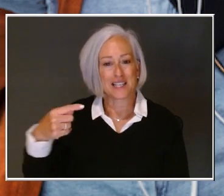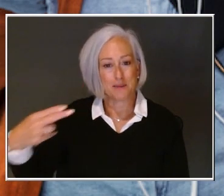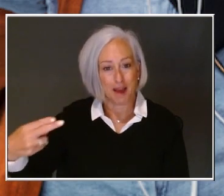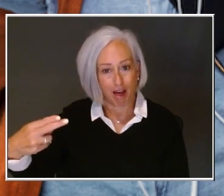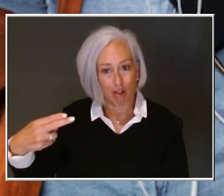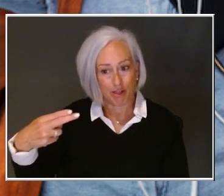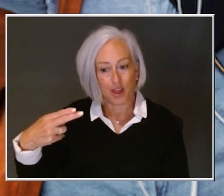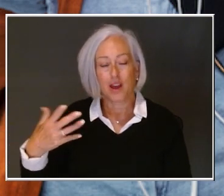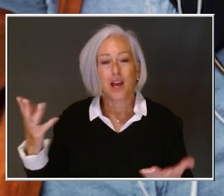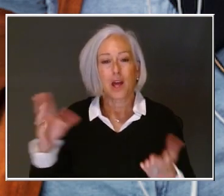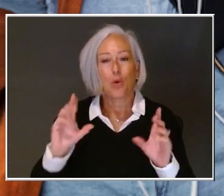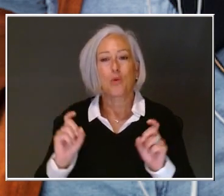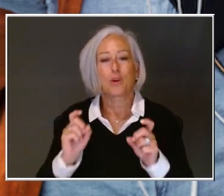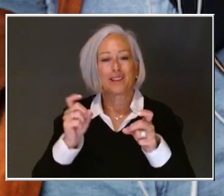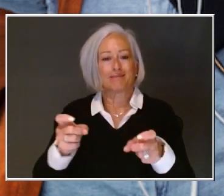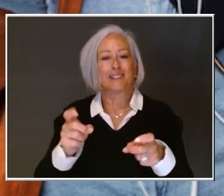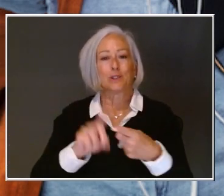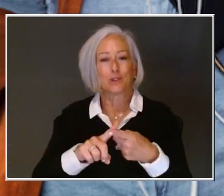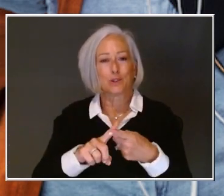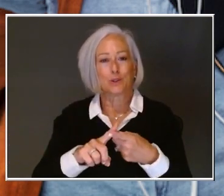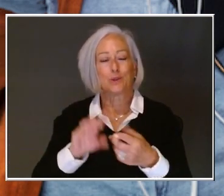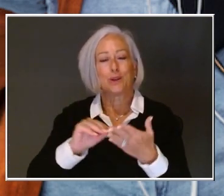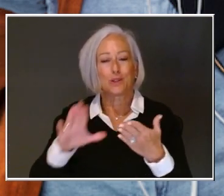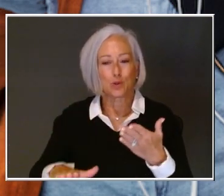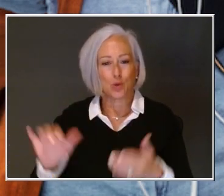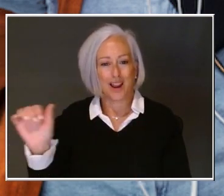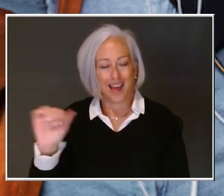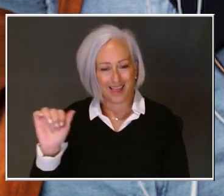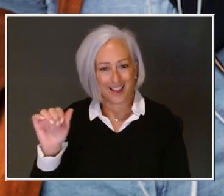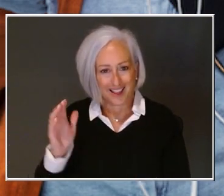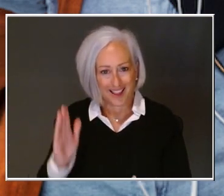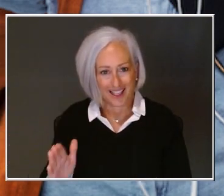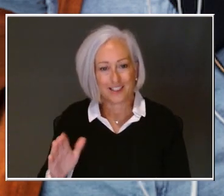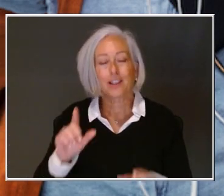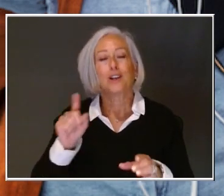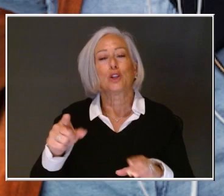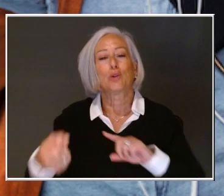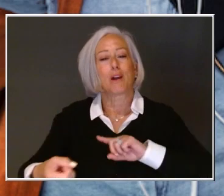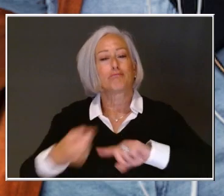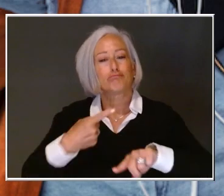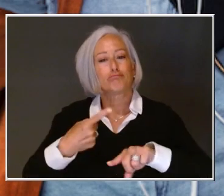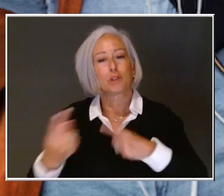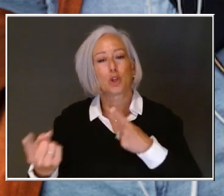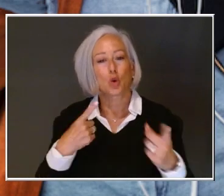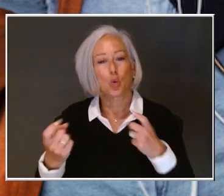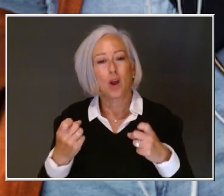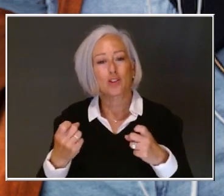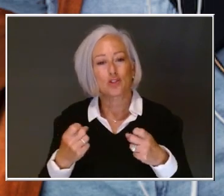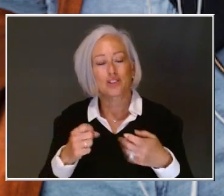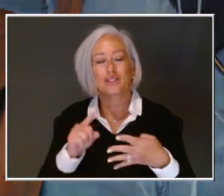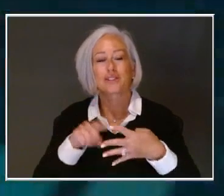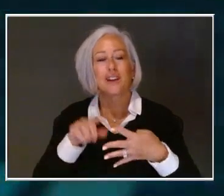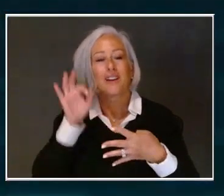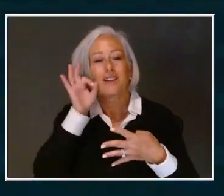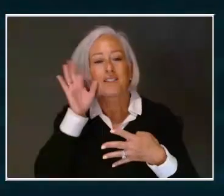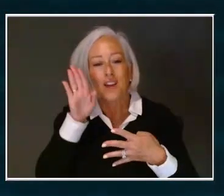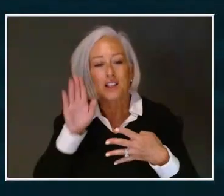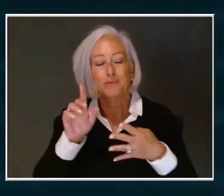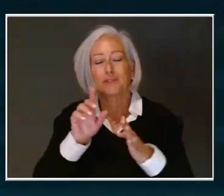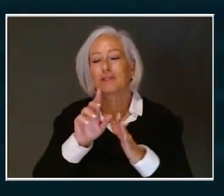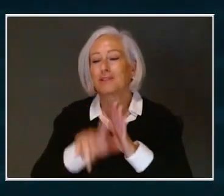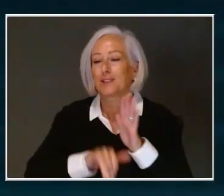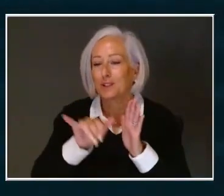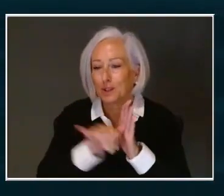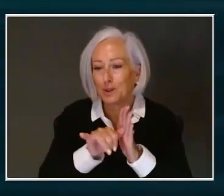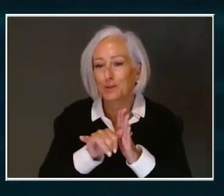Jayhawk student athletes, send them into YouTube, Facebook, and the Medical News Network. You can find links to all those right there on your screen. Let's get a quick check on our COVID count. Dr. Dana Hawkinson